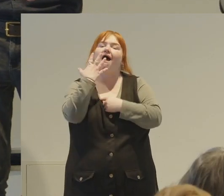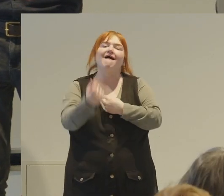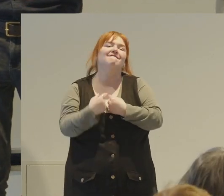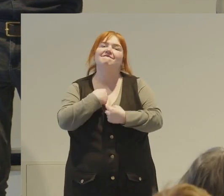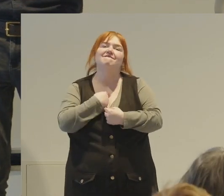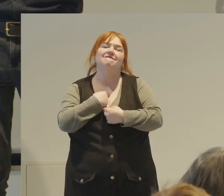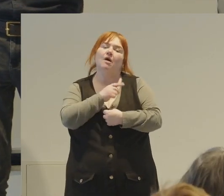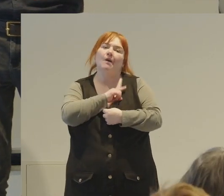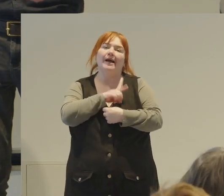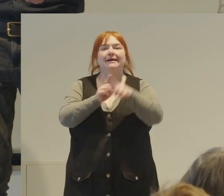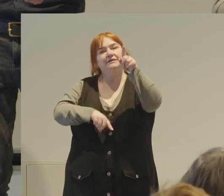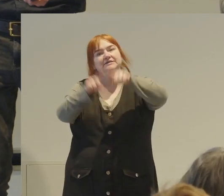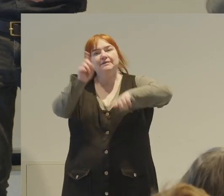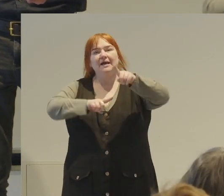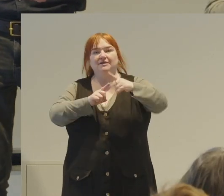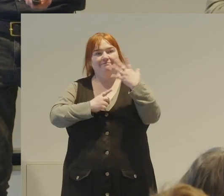individual